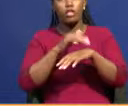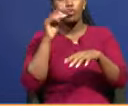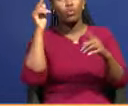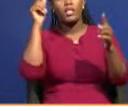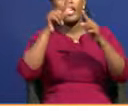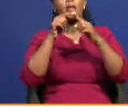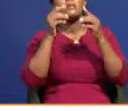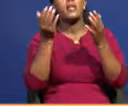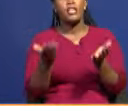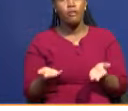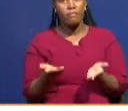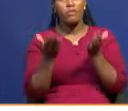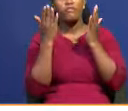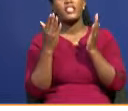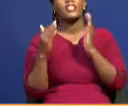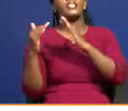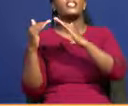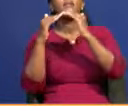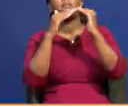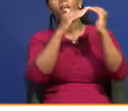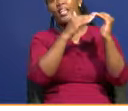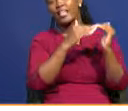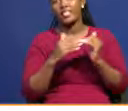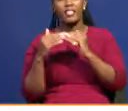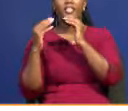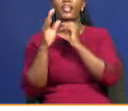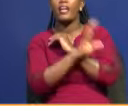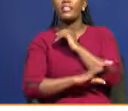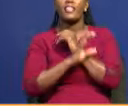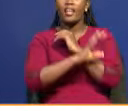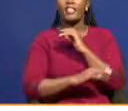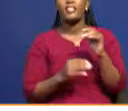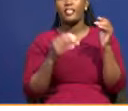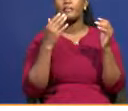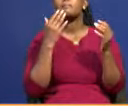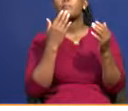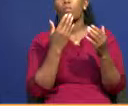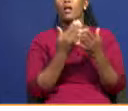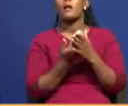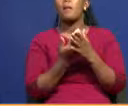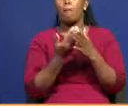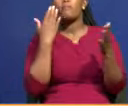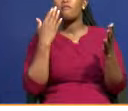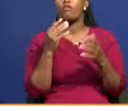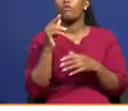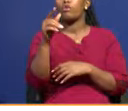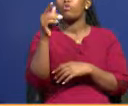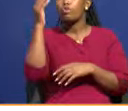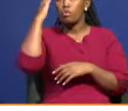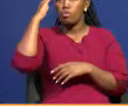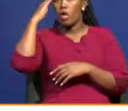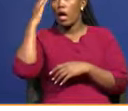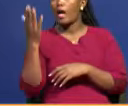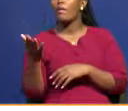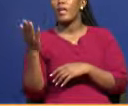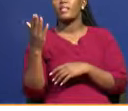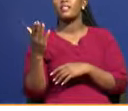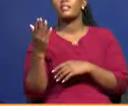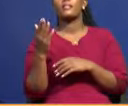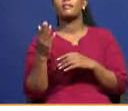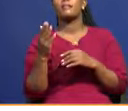our democracy as a country. Initially, you are quite aware that the public was